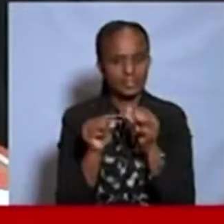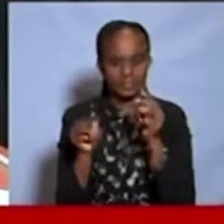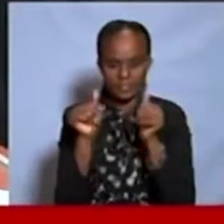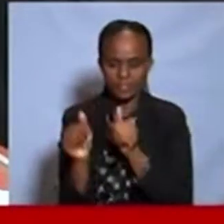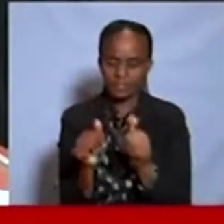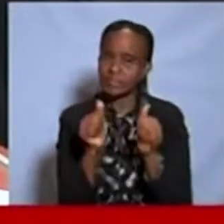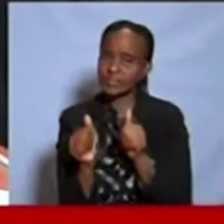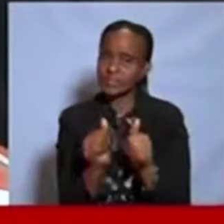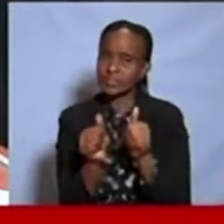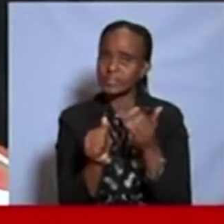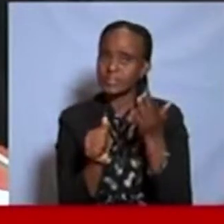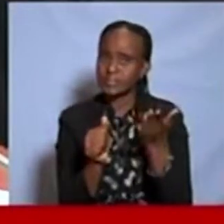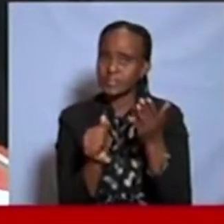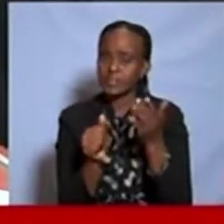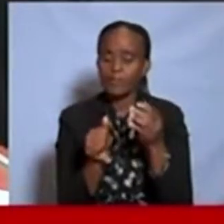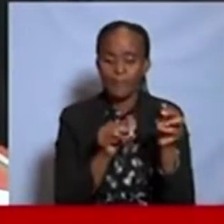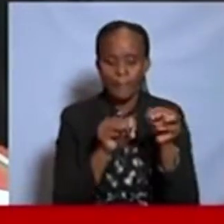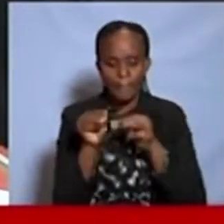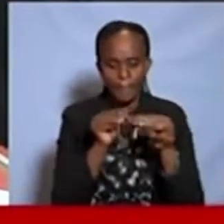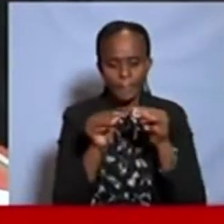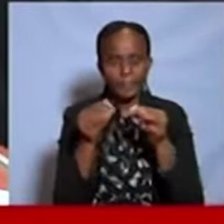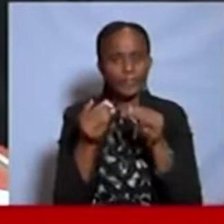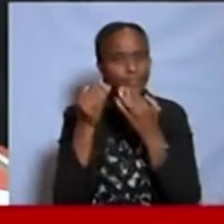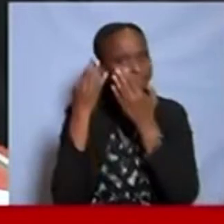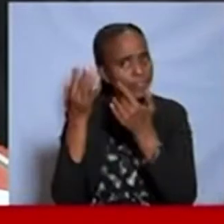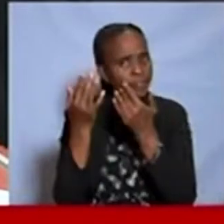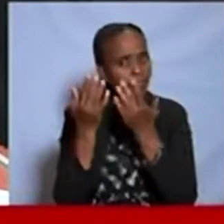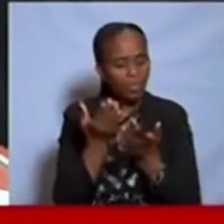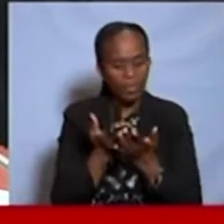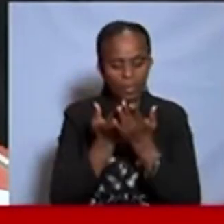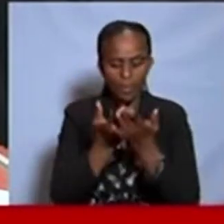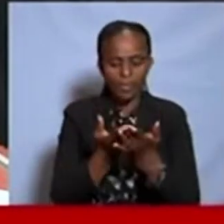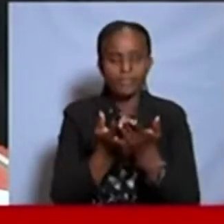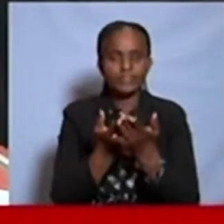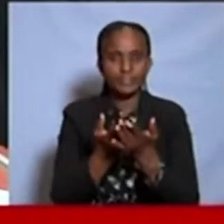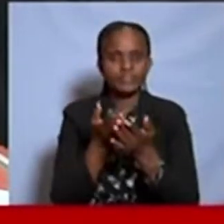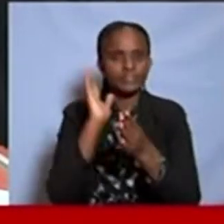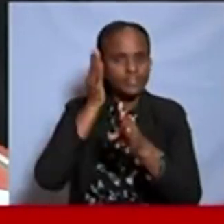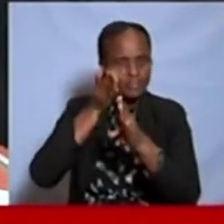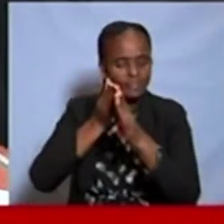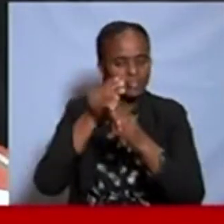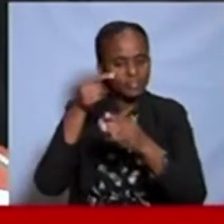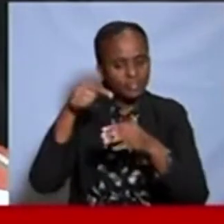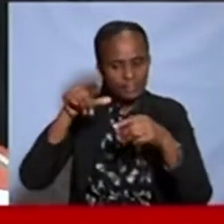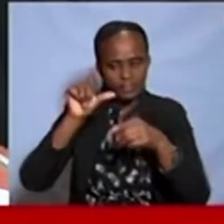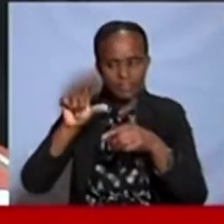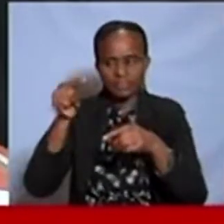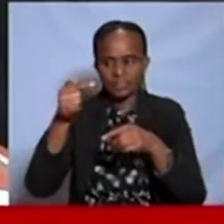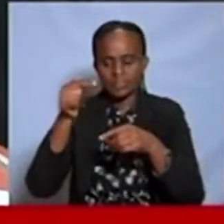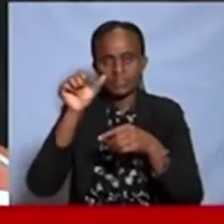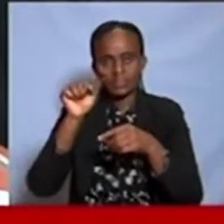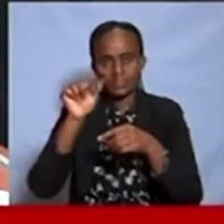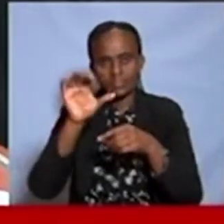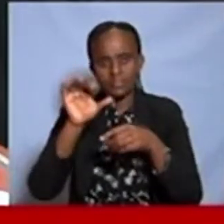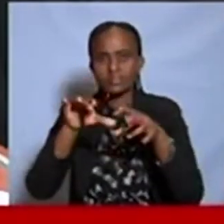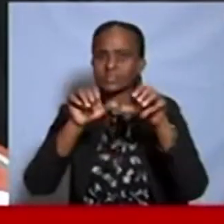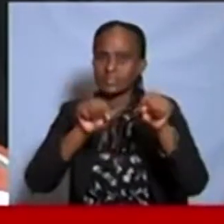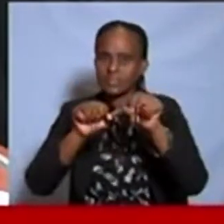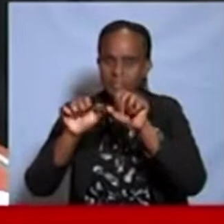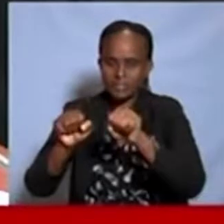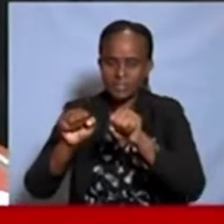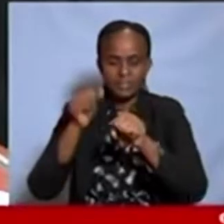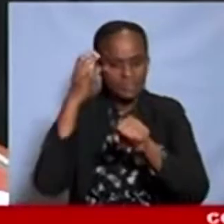Action taken. Management wish to submit that the local authority did submit to the Local Government Service Commission for confirmation of officers